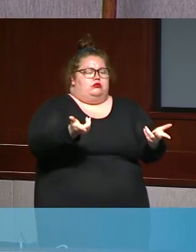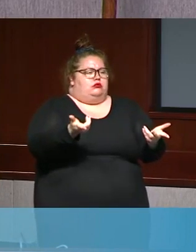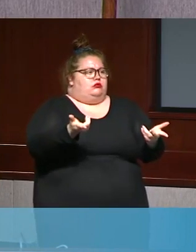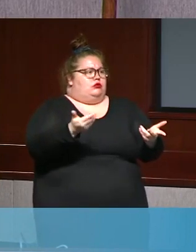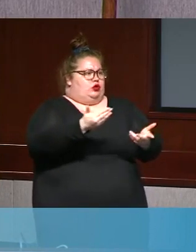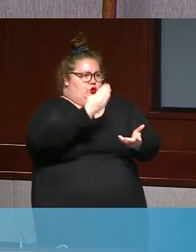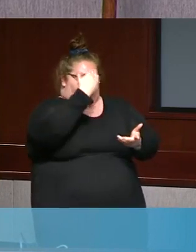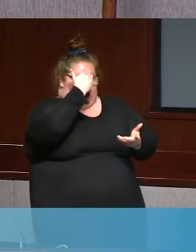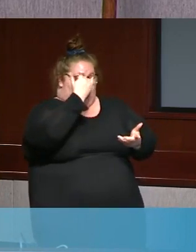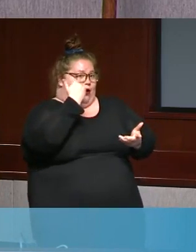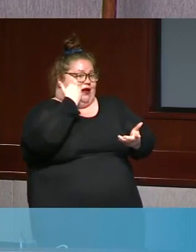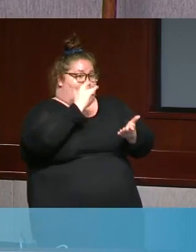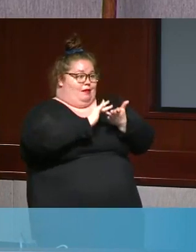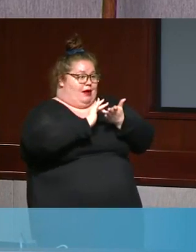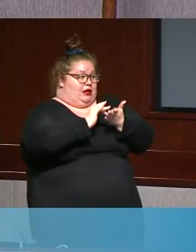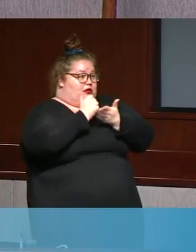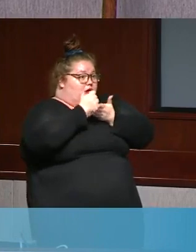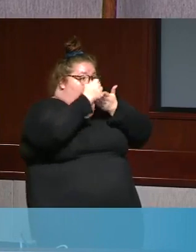had COVID-19?